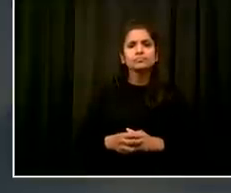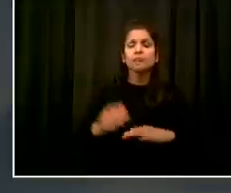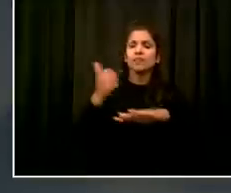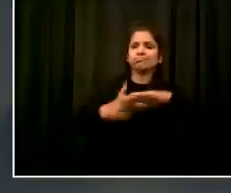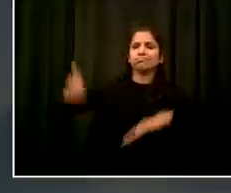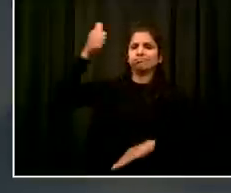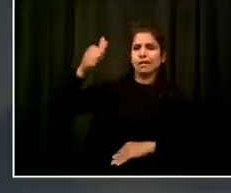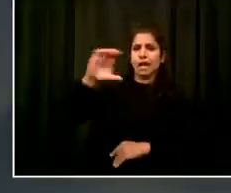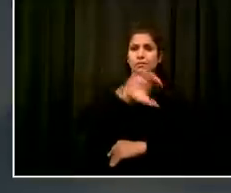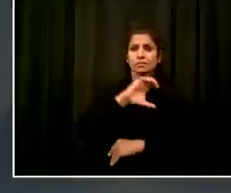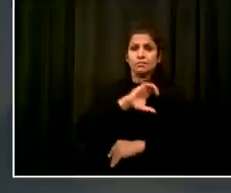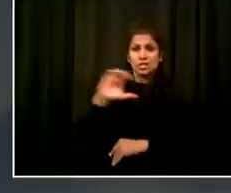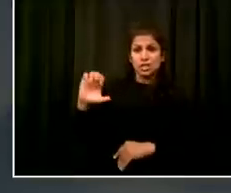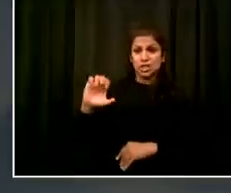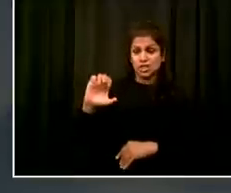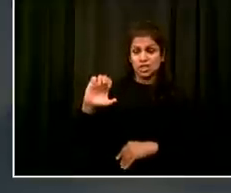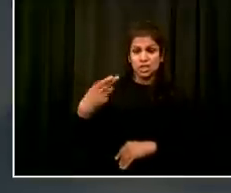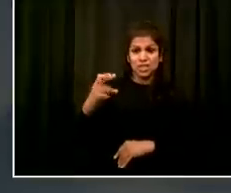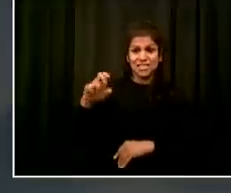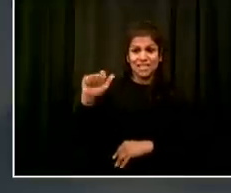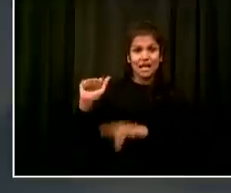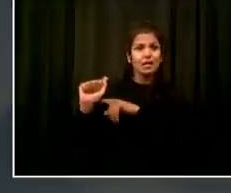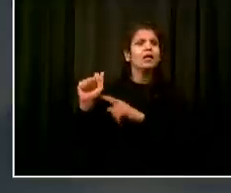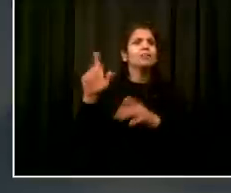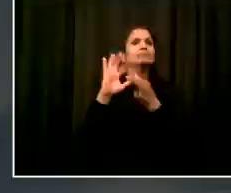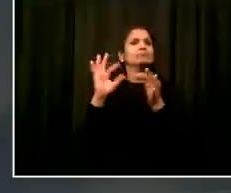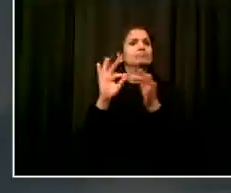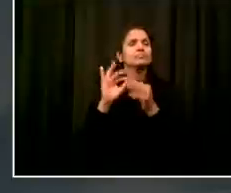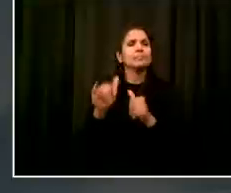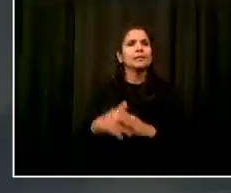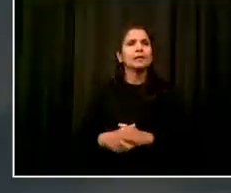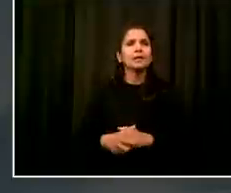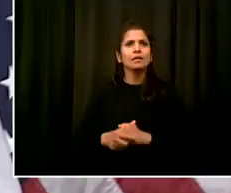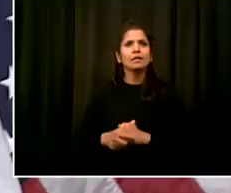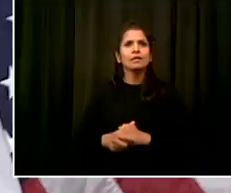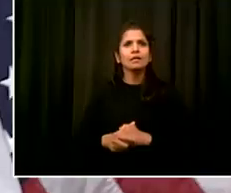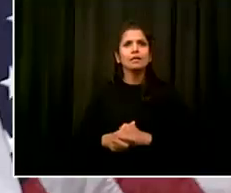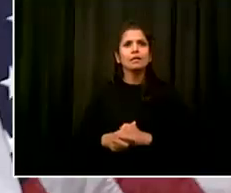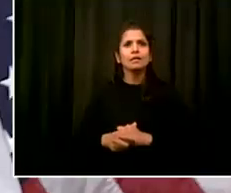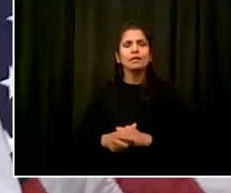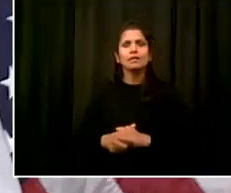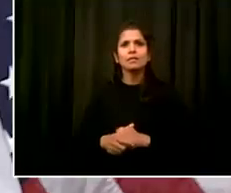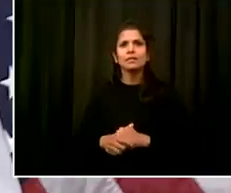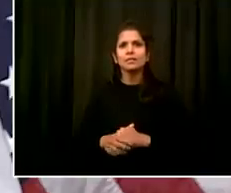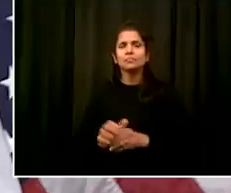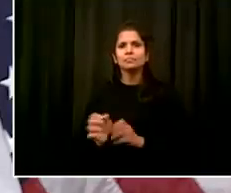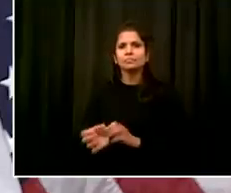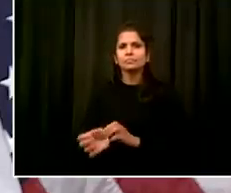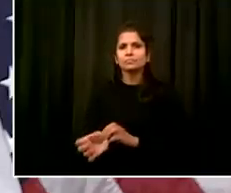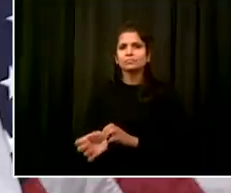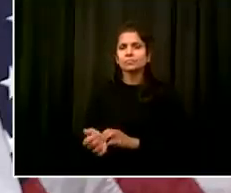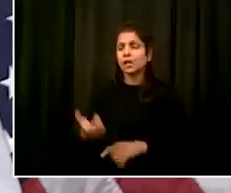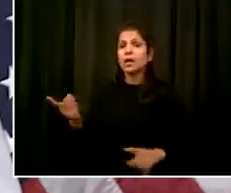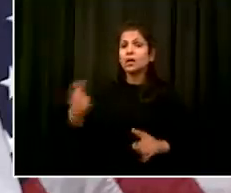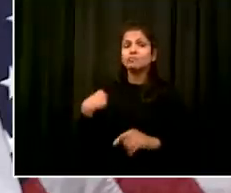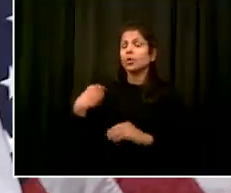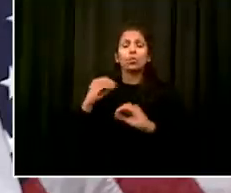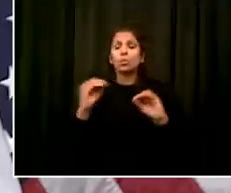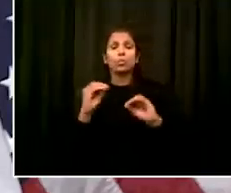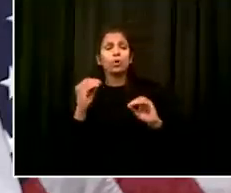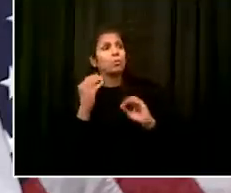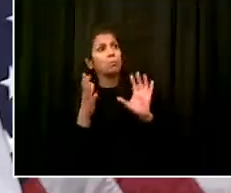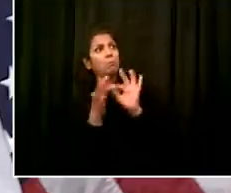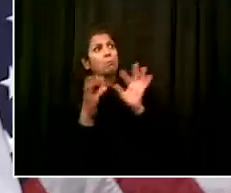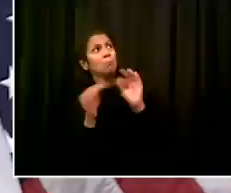No, I think you covered everything, Mr. Mayor. Thank you. Last two for today. Next, we have Dana from the New